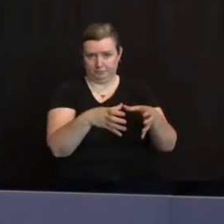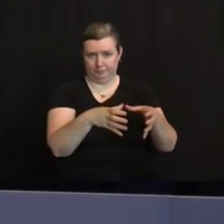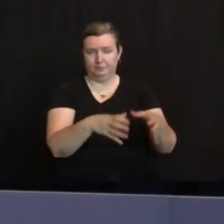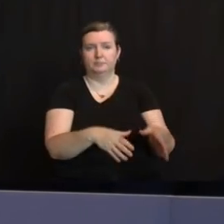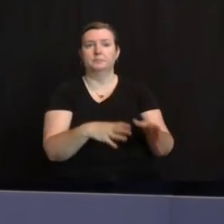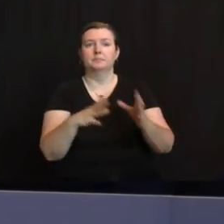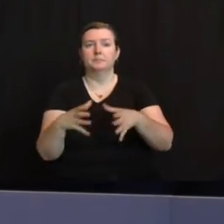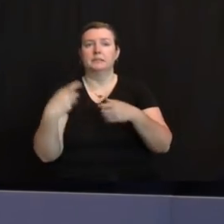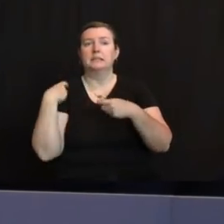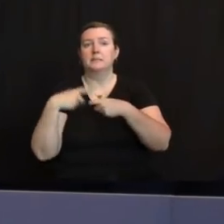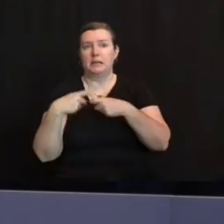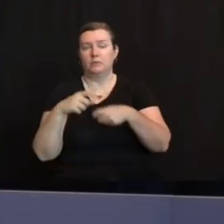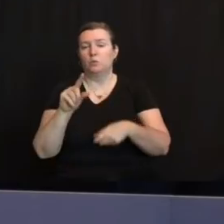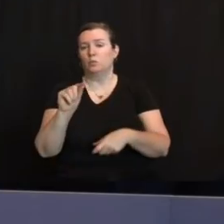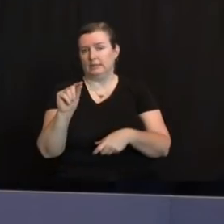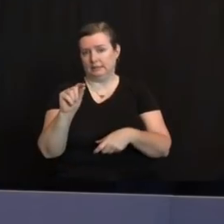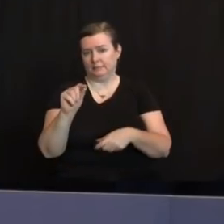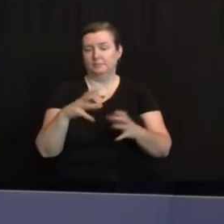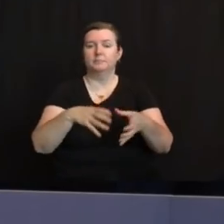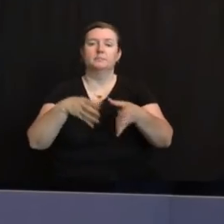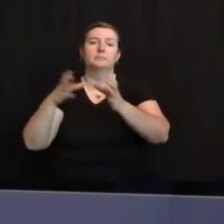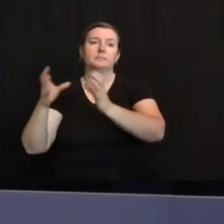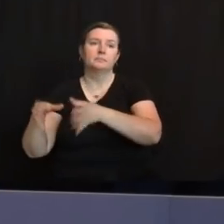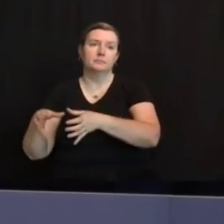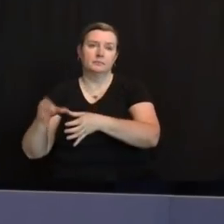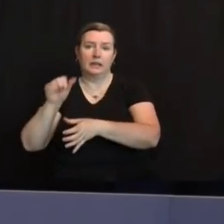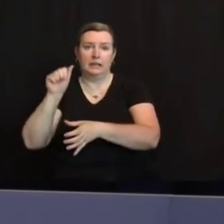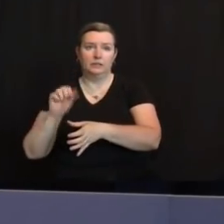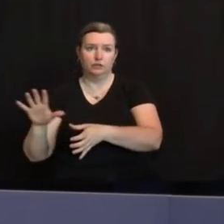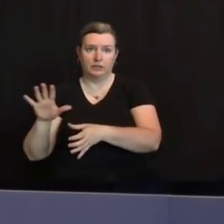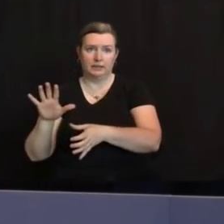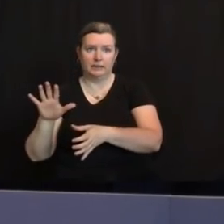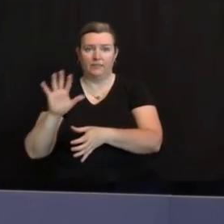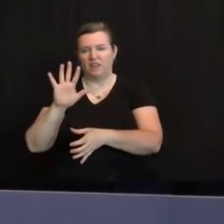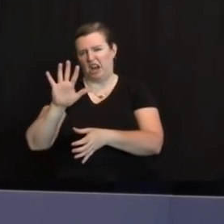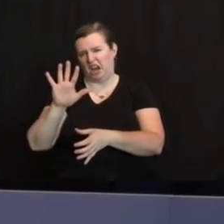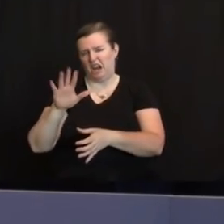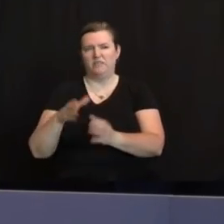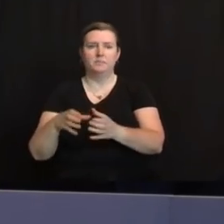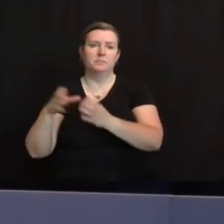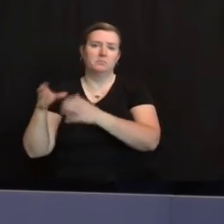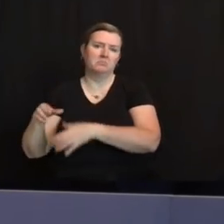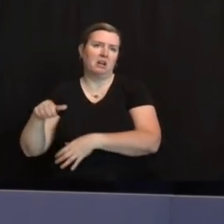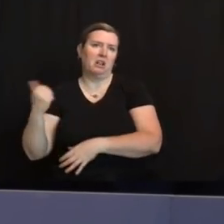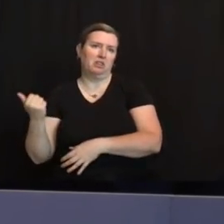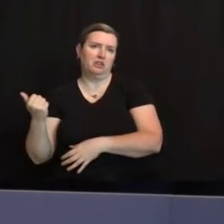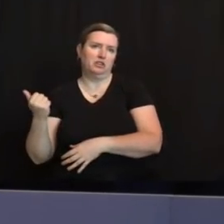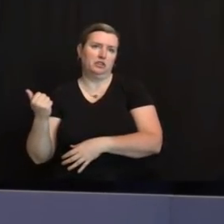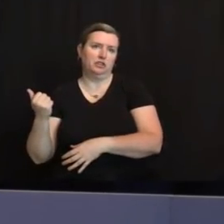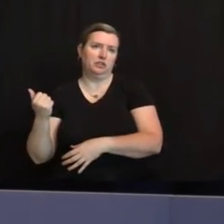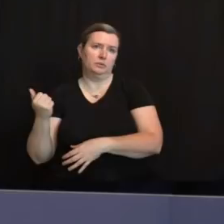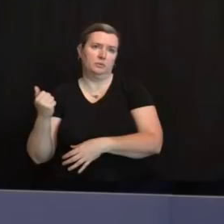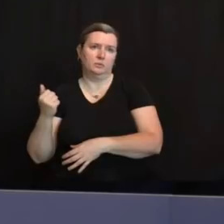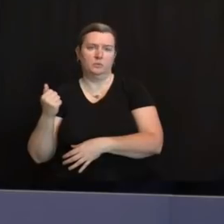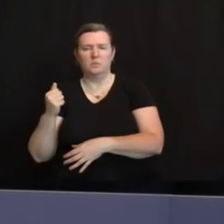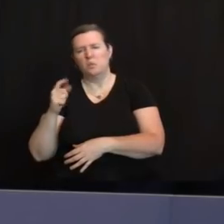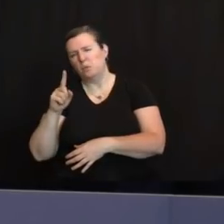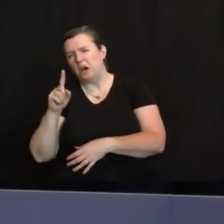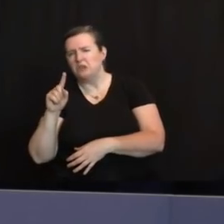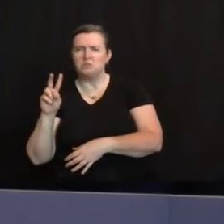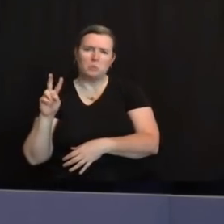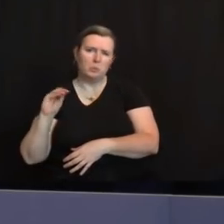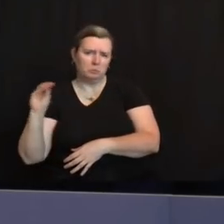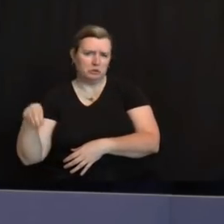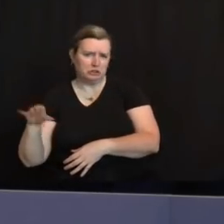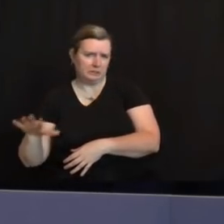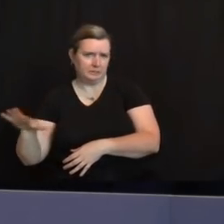Hispanic 20.3%, Asian 5.6%, and other 1.7%. At the state